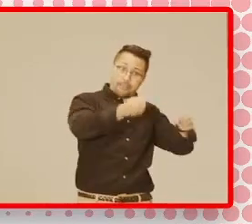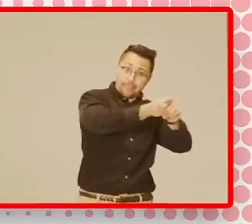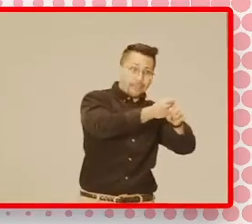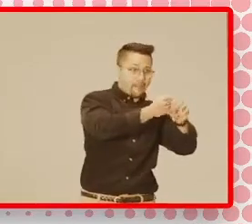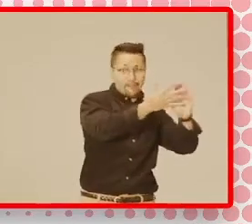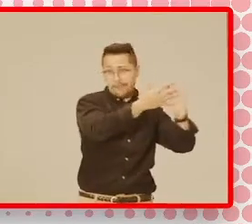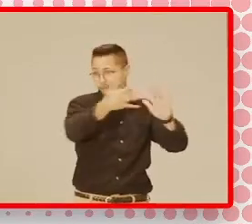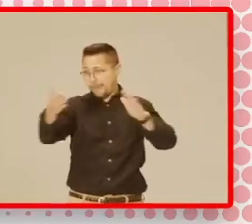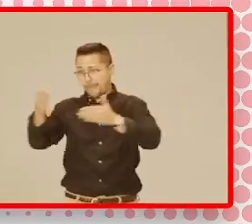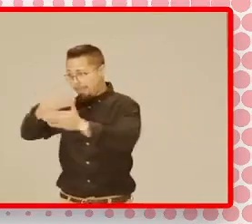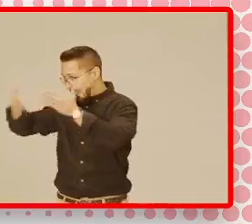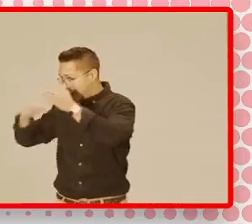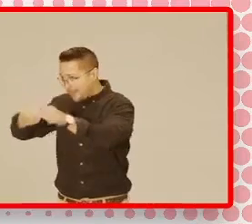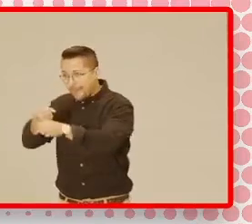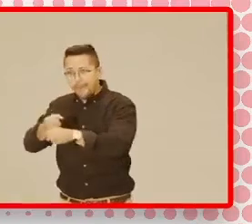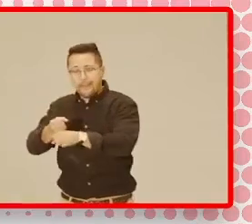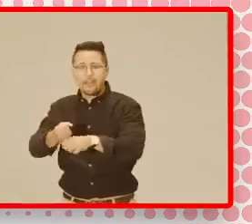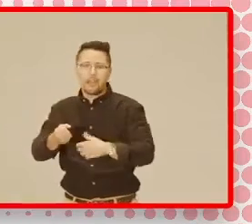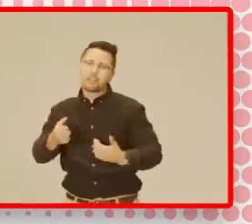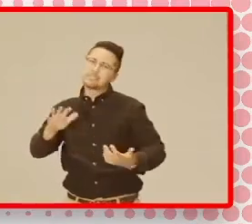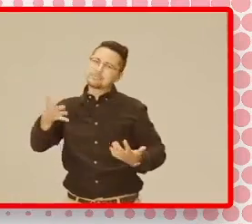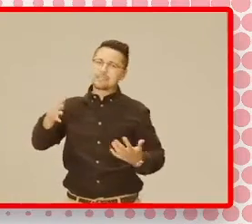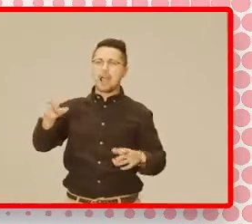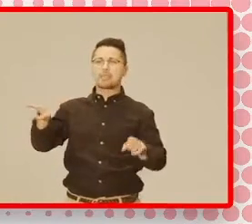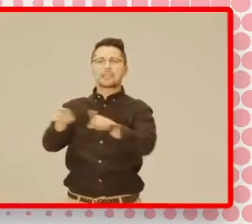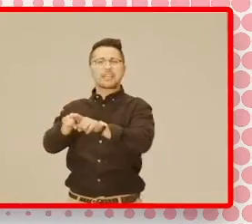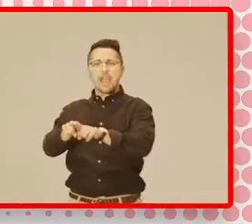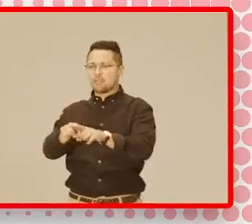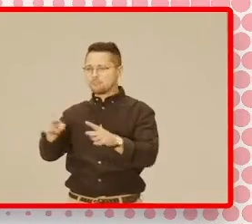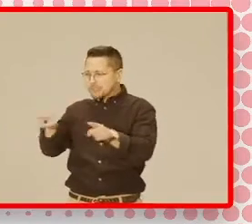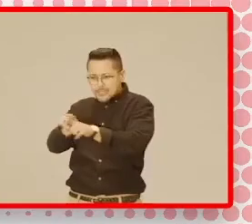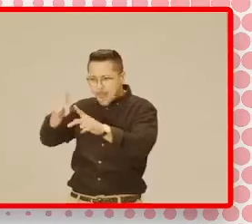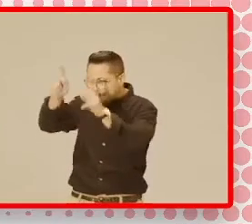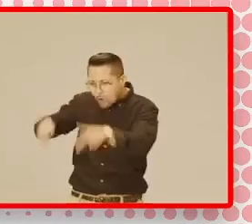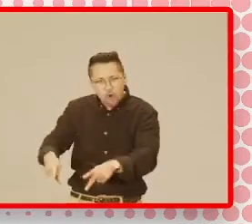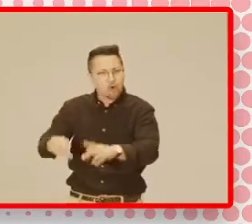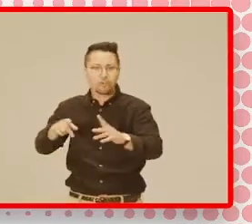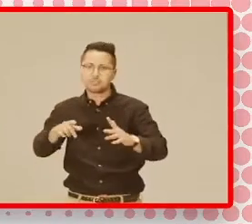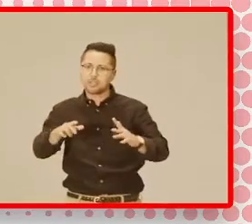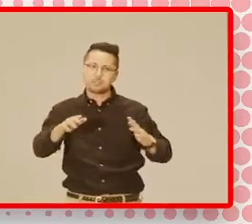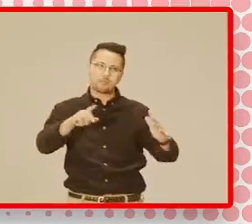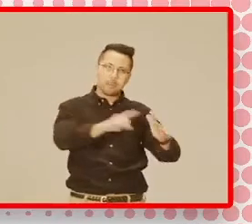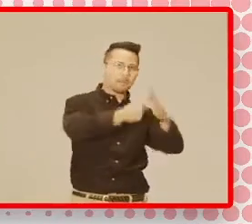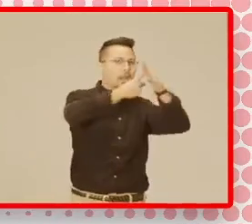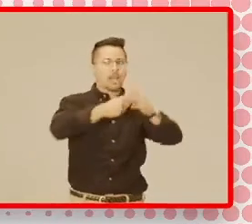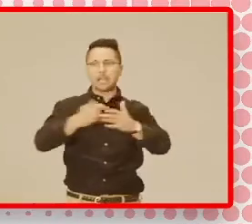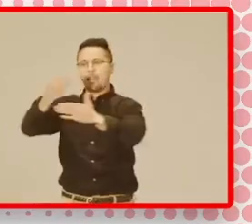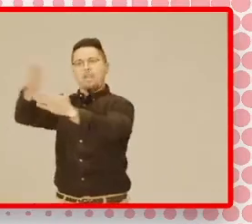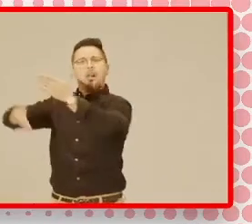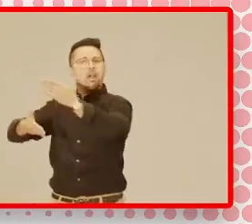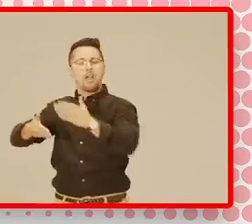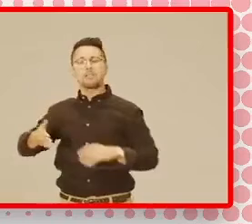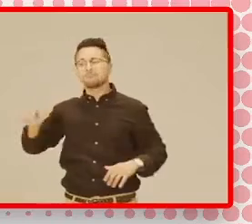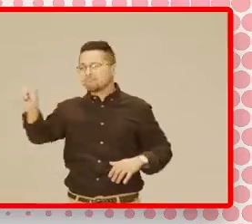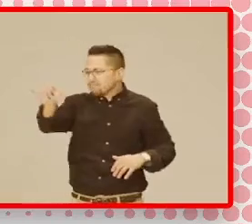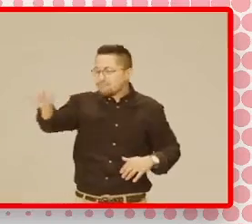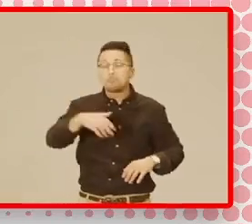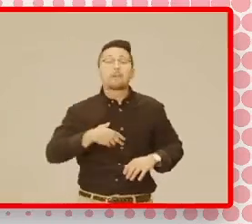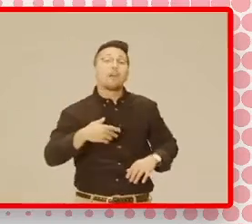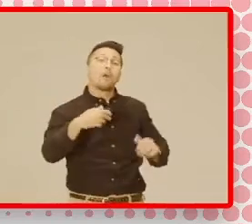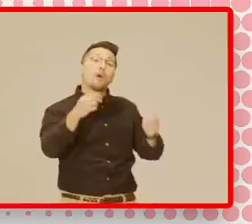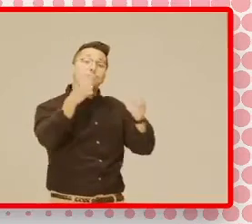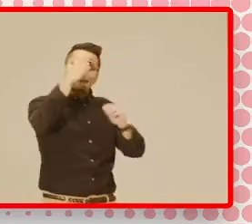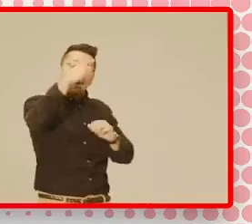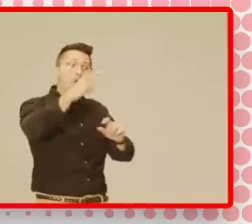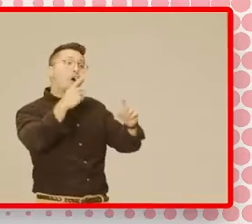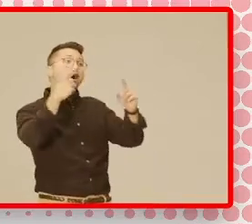well off. You are, but you're essentially the same person at the end of the year you were at the beginning of the year. With someone who has an achievement habit, you